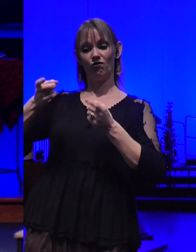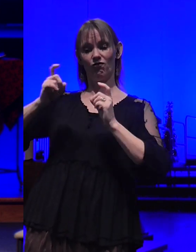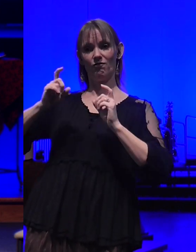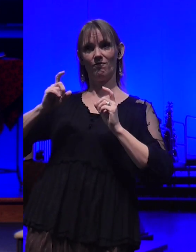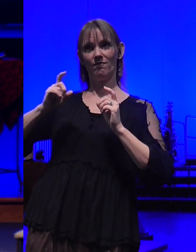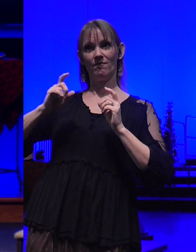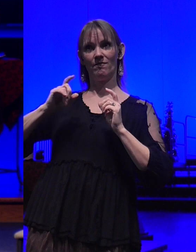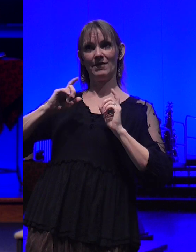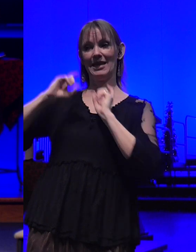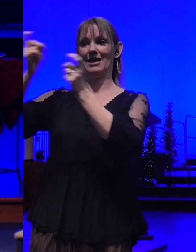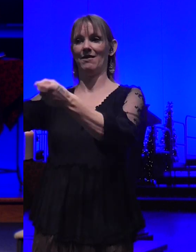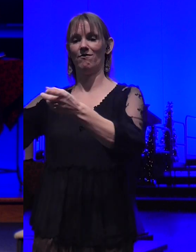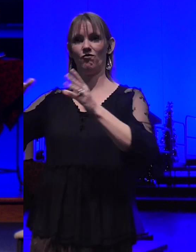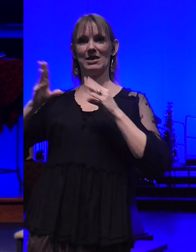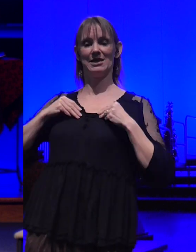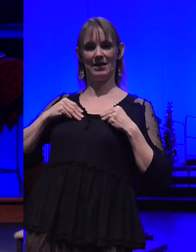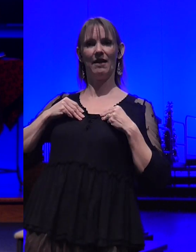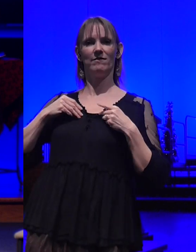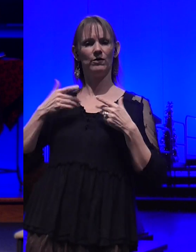enormous.